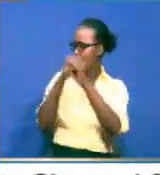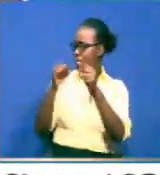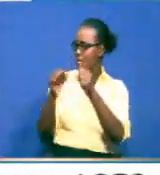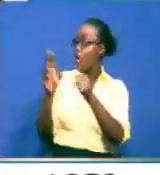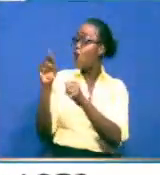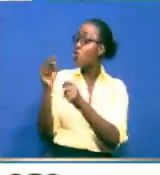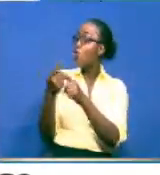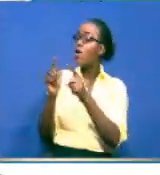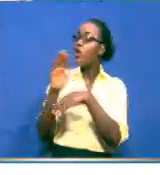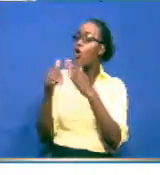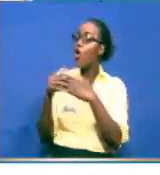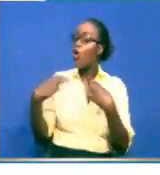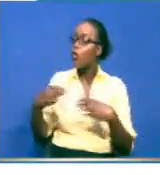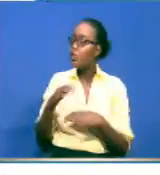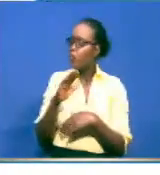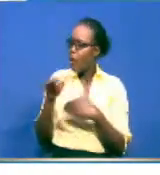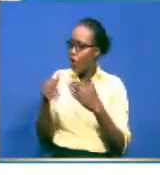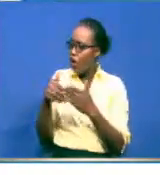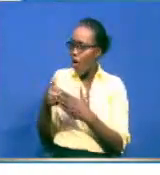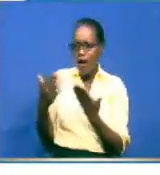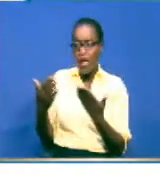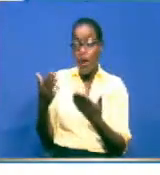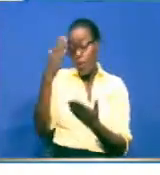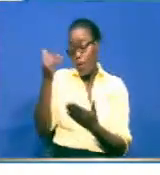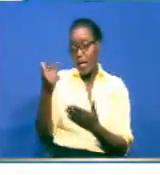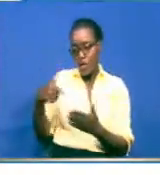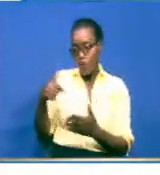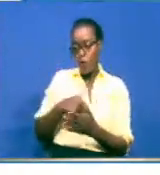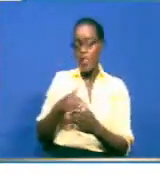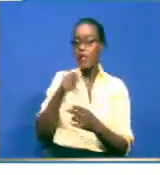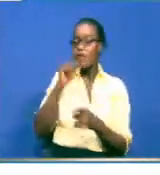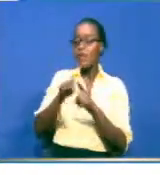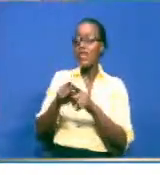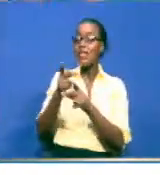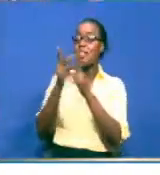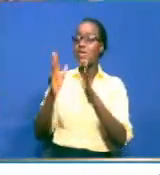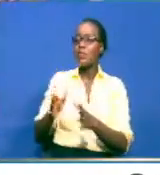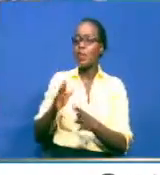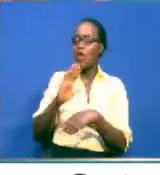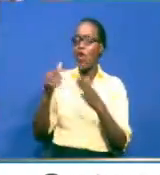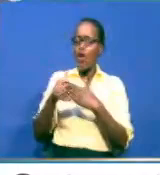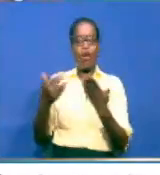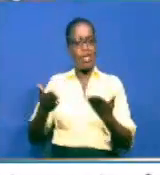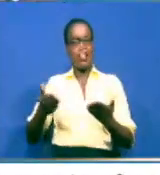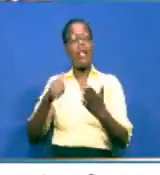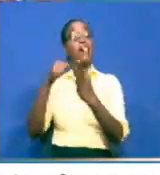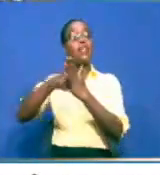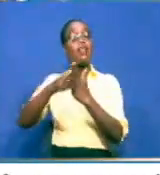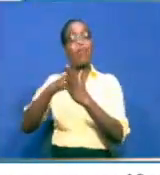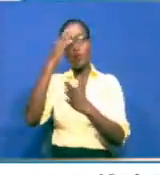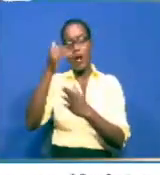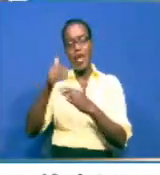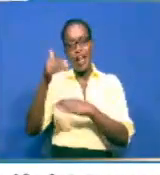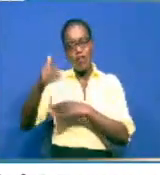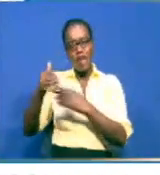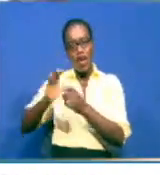everybody else, because we are our brother's keepers and we are in a fight. I want to say that all of us are in a fight, because after coronavirus,